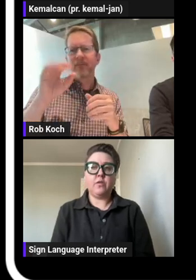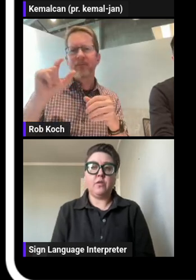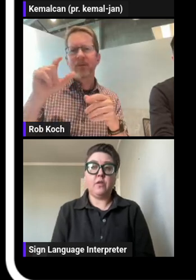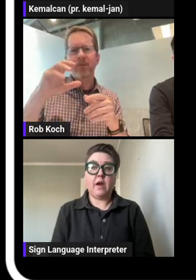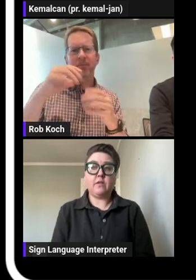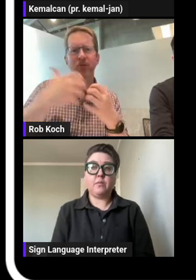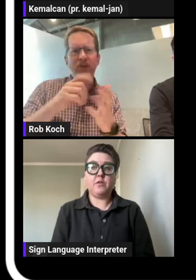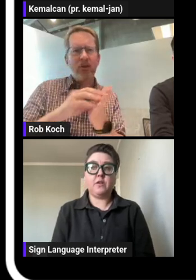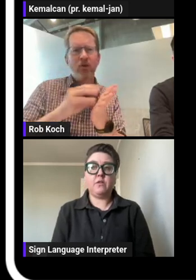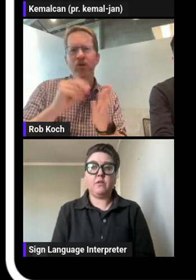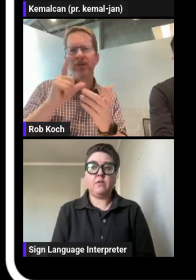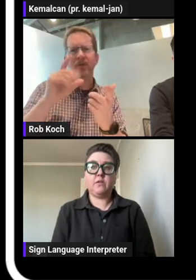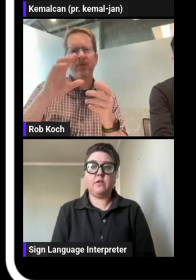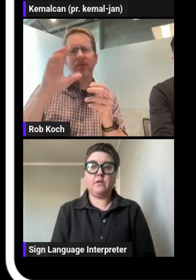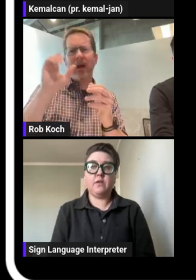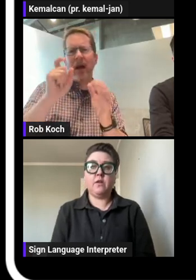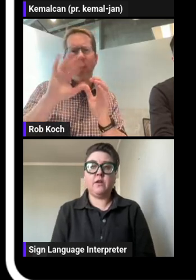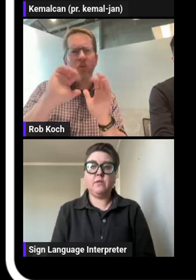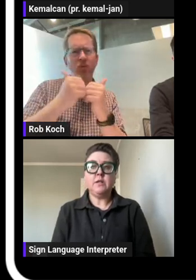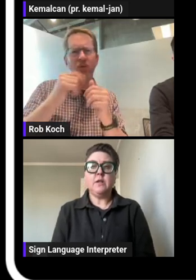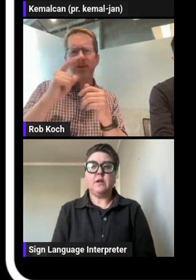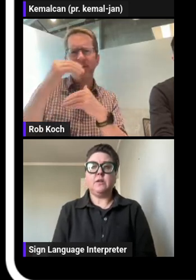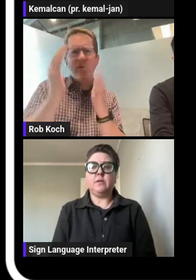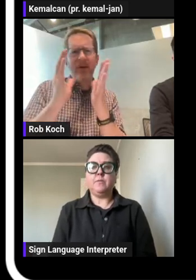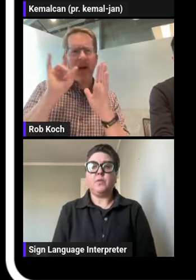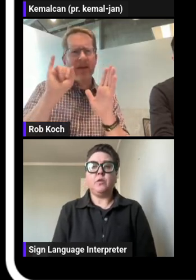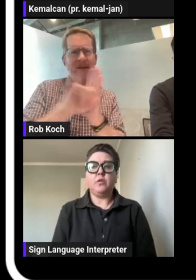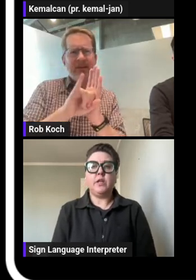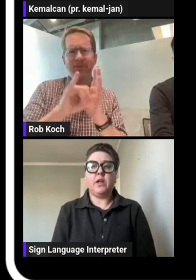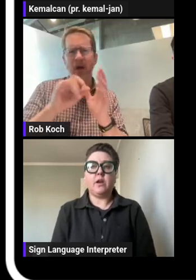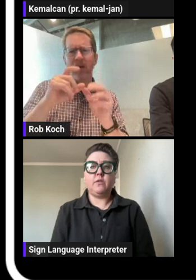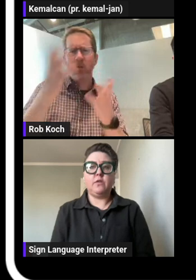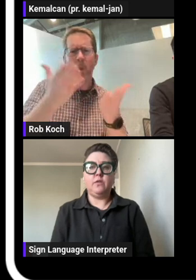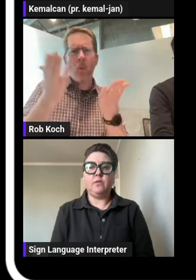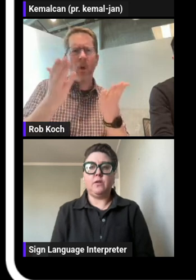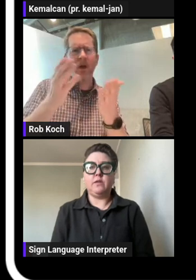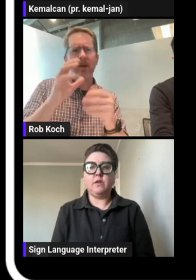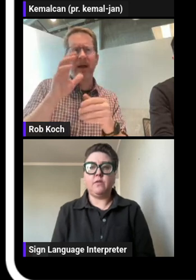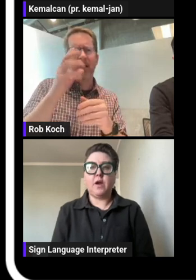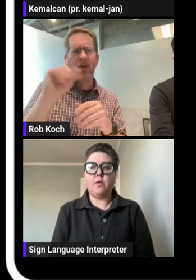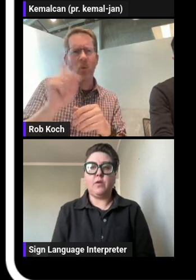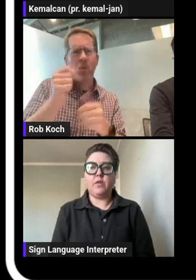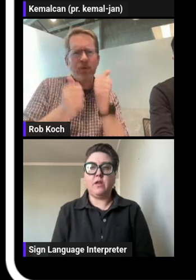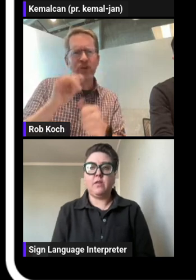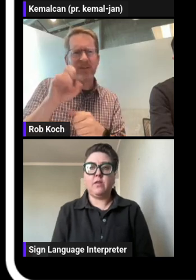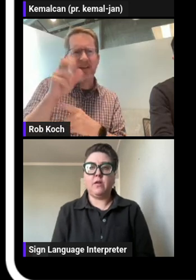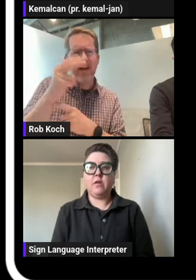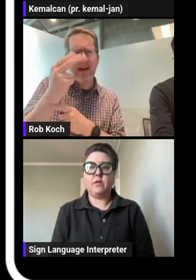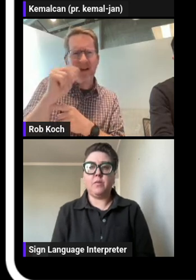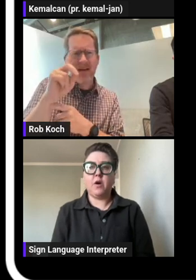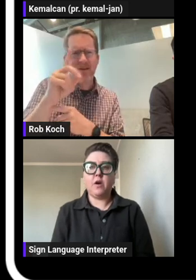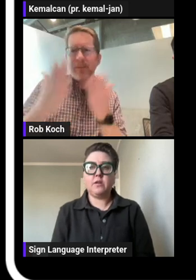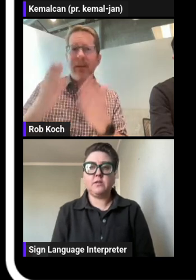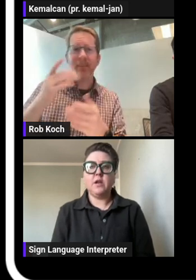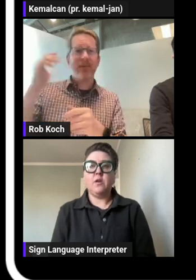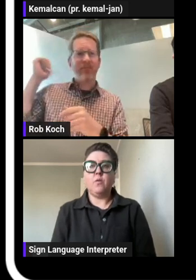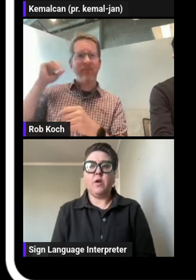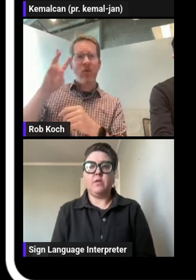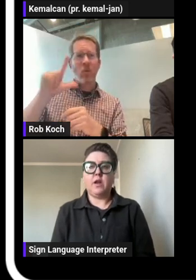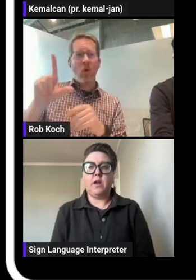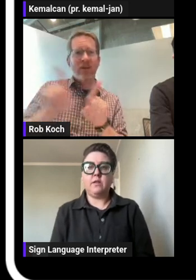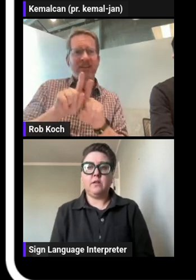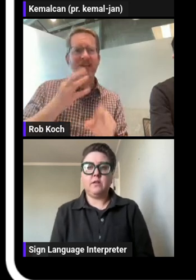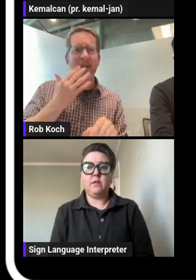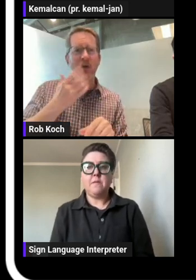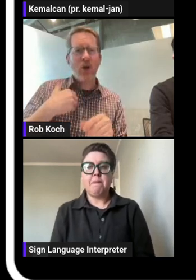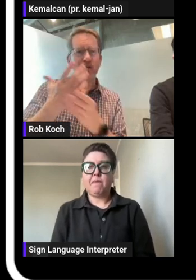lot with that particular scenario. Learning how to identify within the box